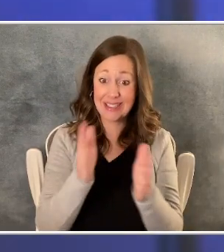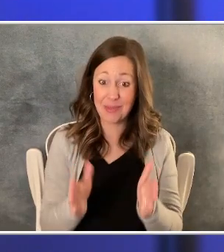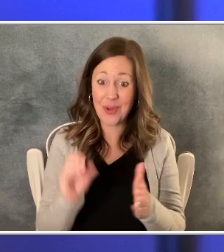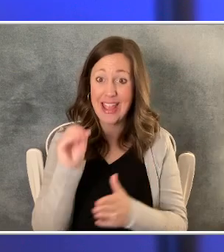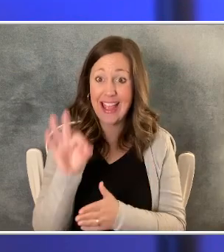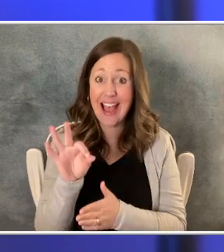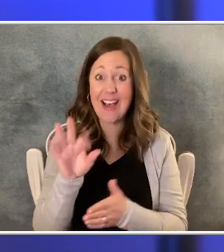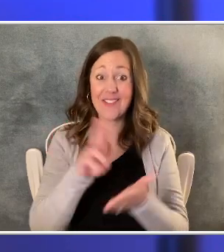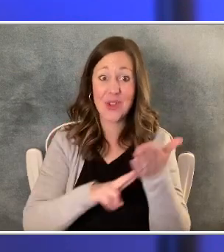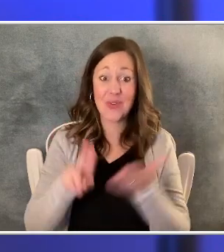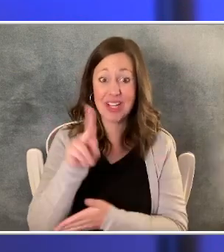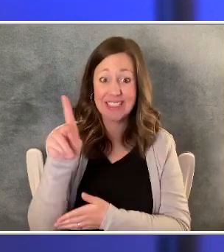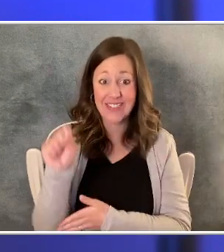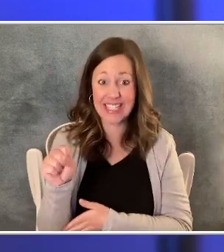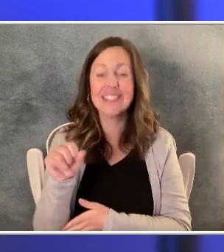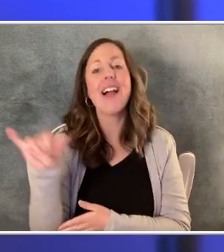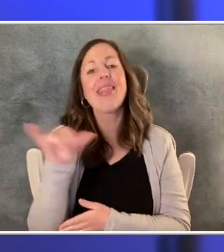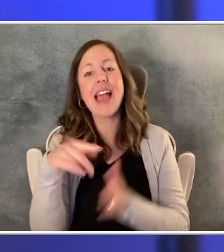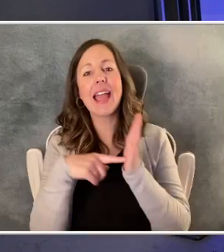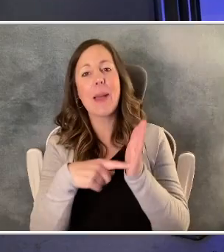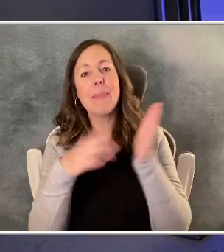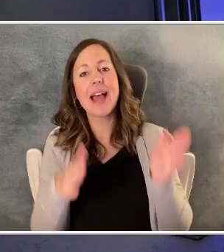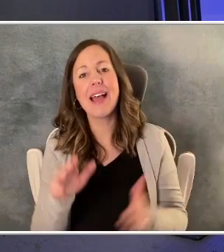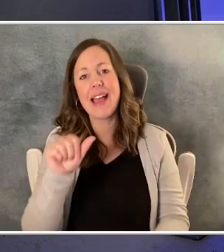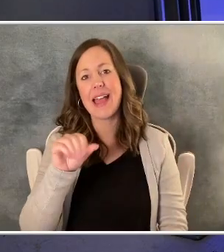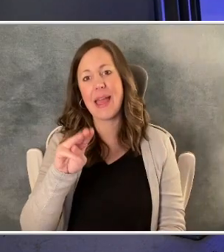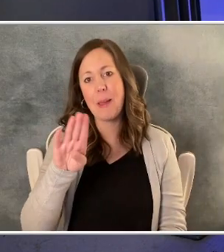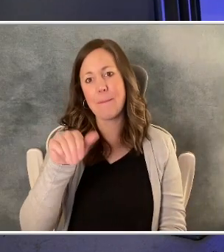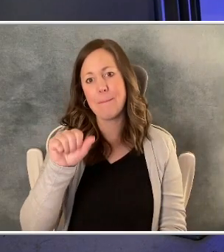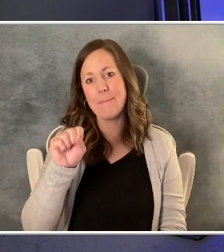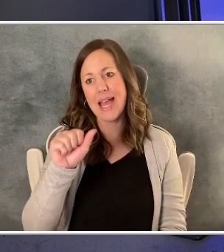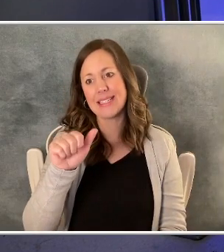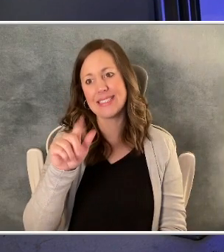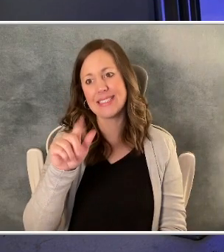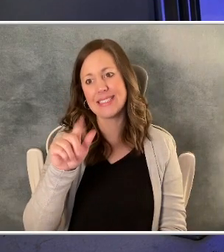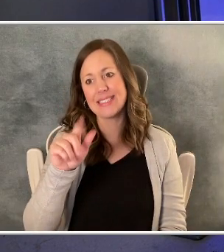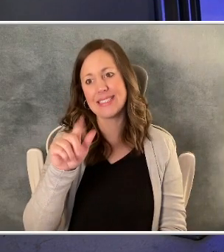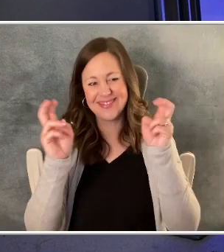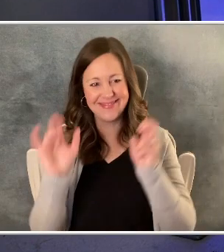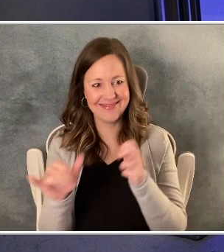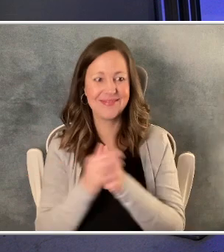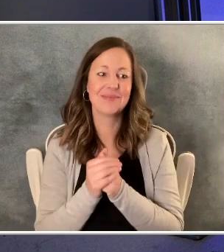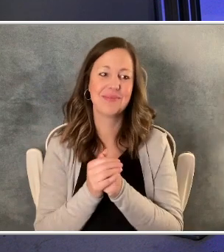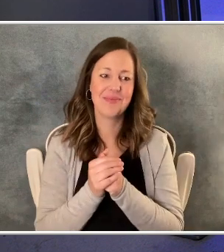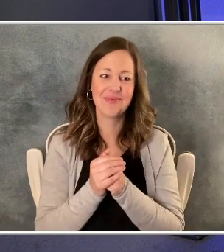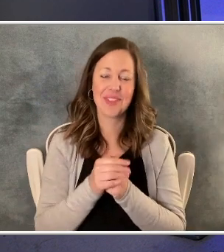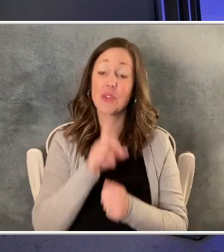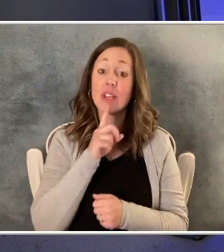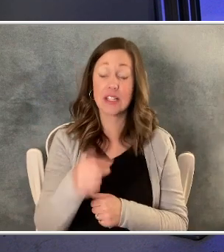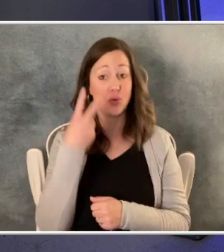like an ambassador. Yeah, yeah. Dr. Cunningham, what's it like, though, to see the nursing staff kind of